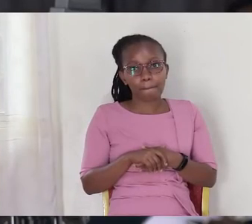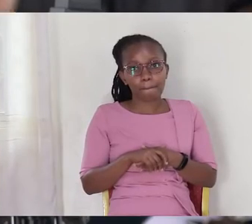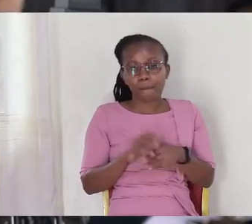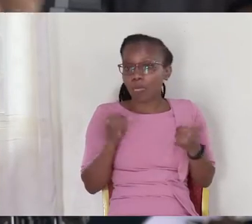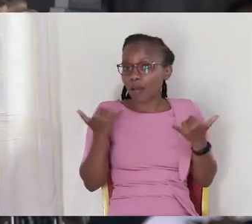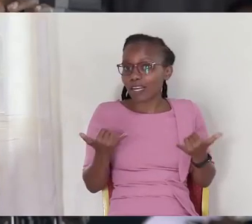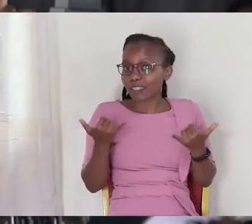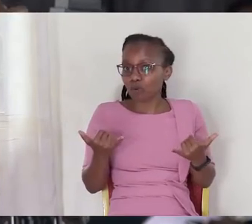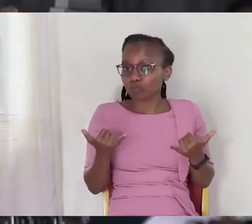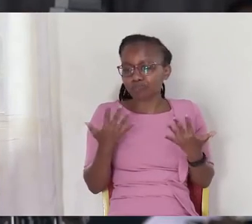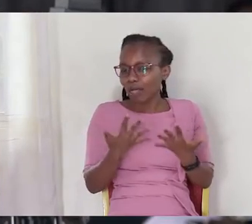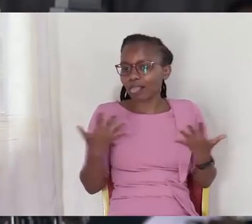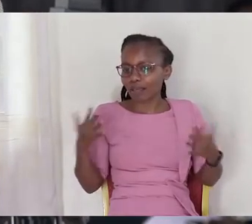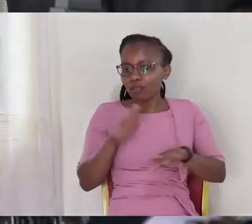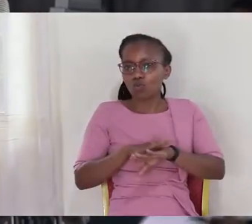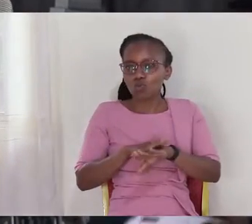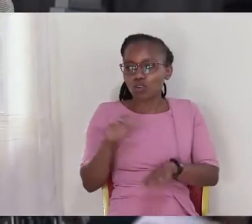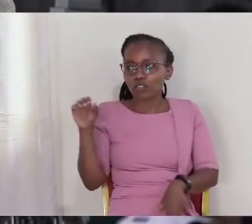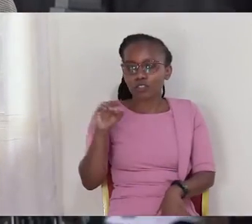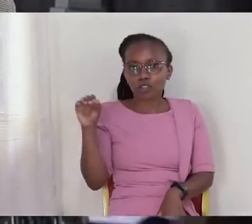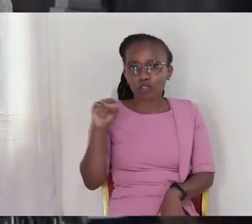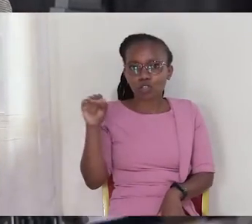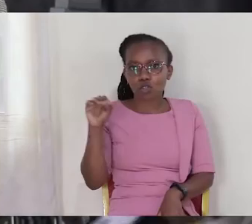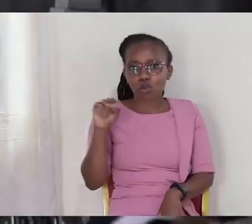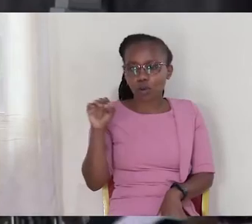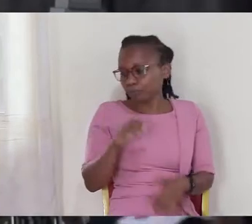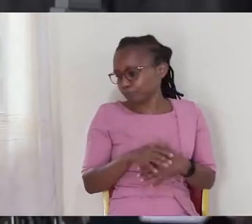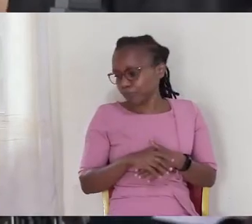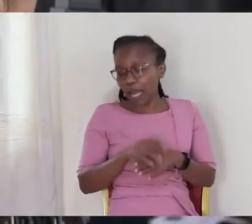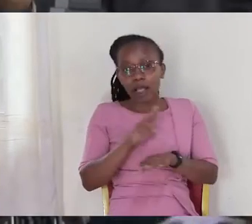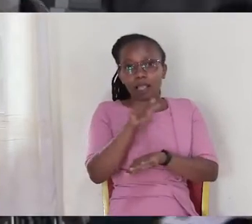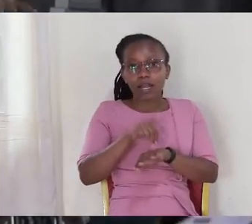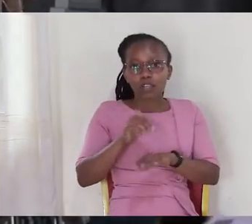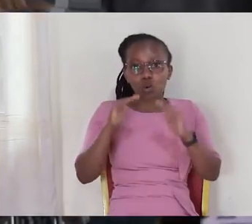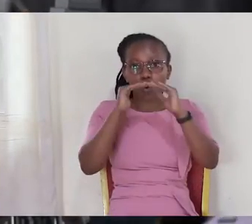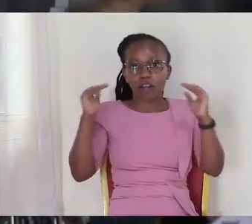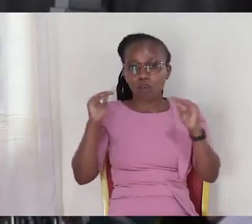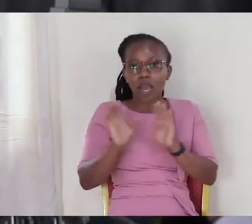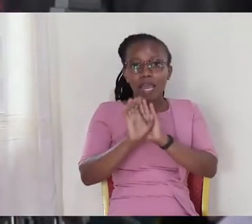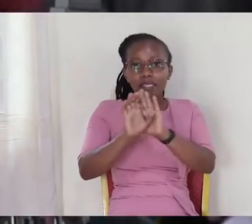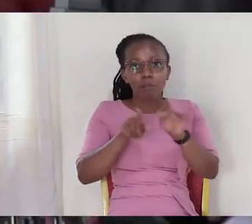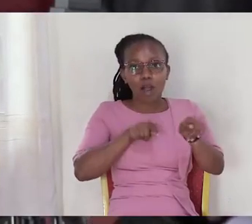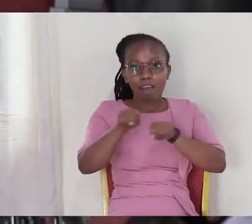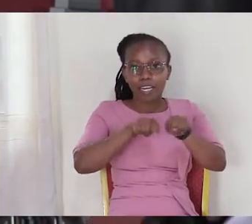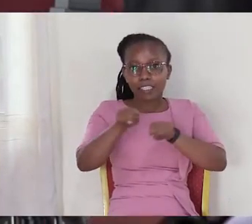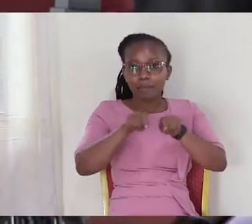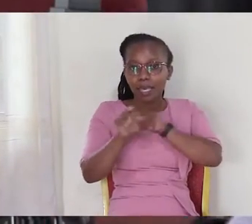right now things are not good. There's big contestation at national level. If you look at governorship in the country,